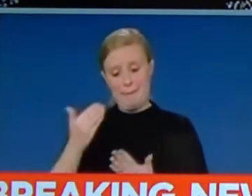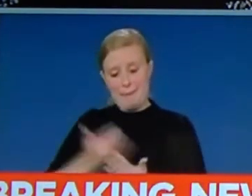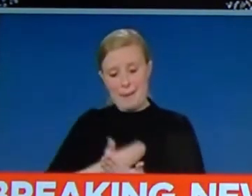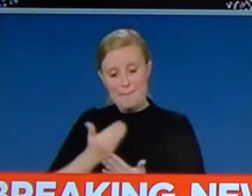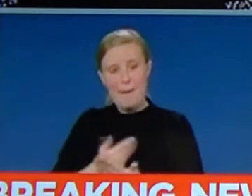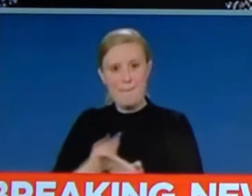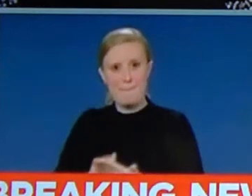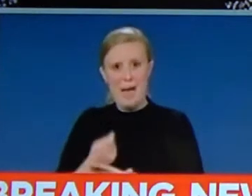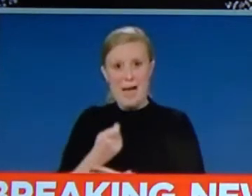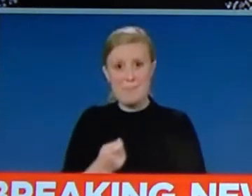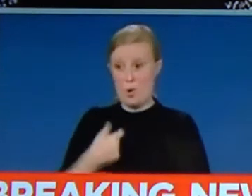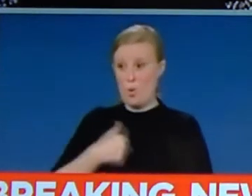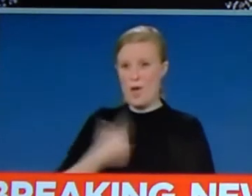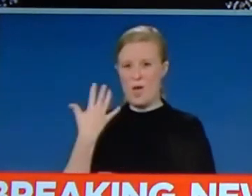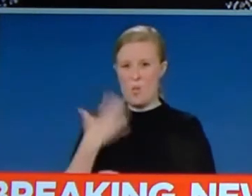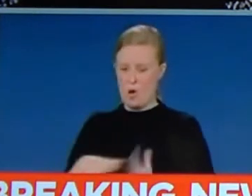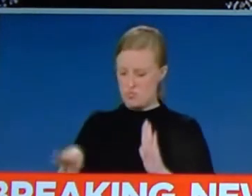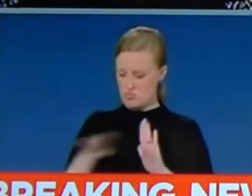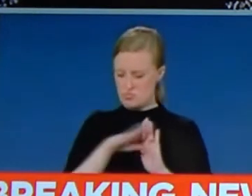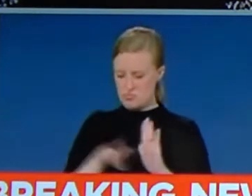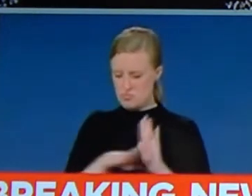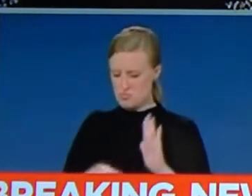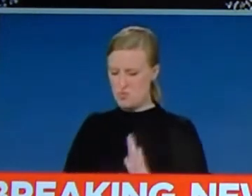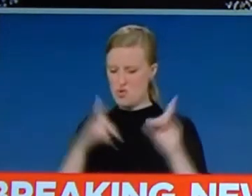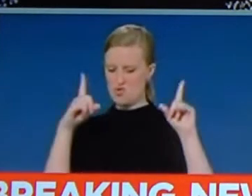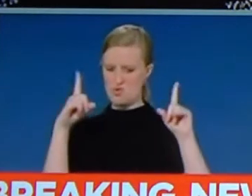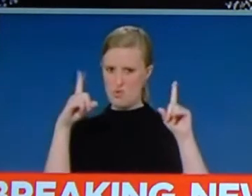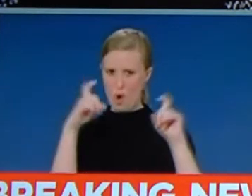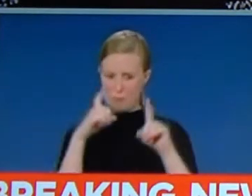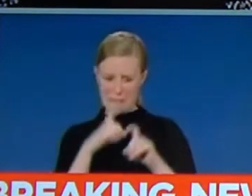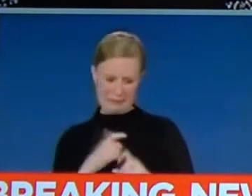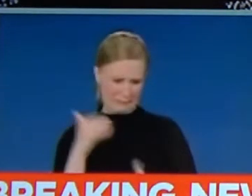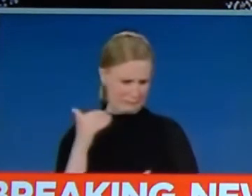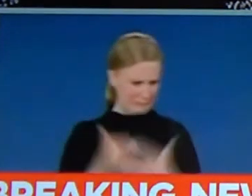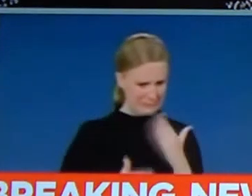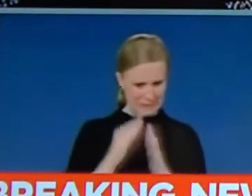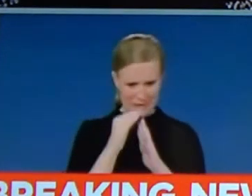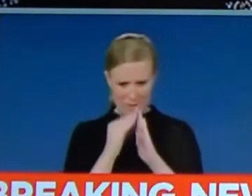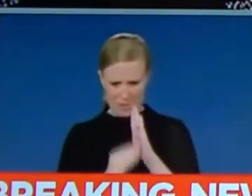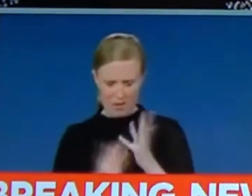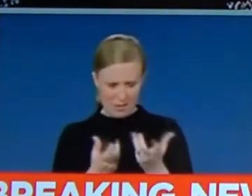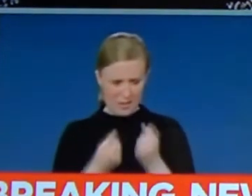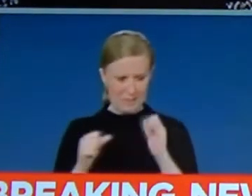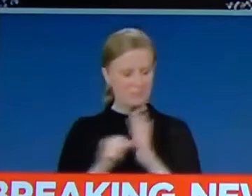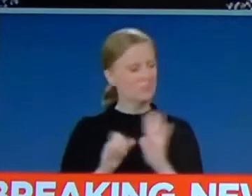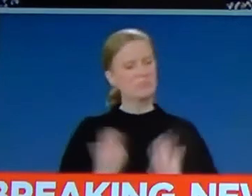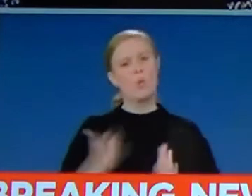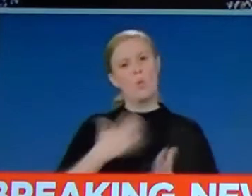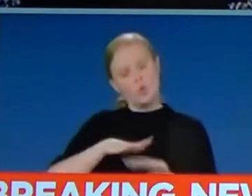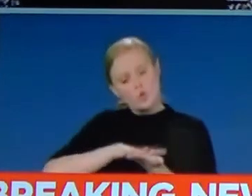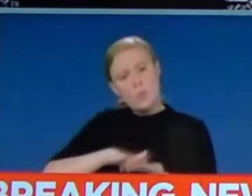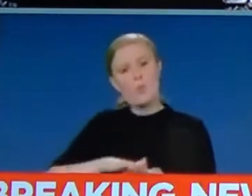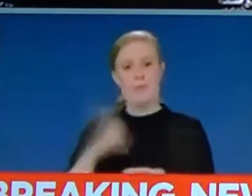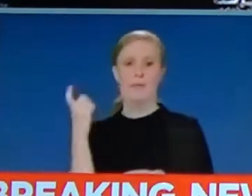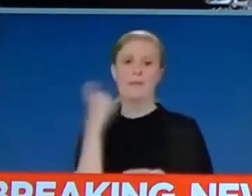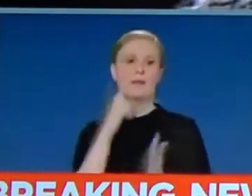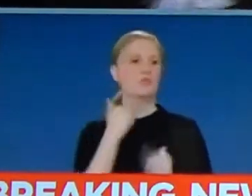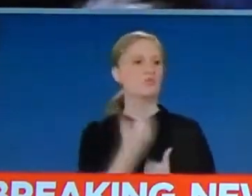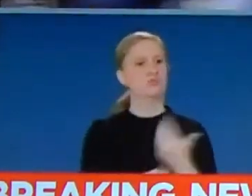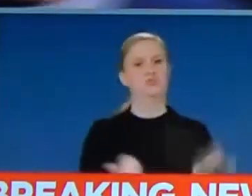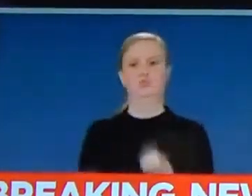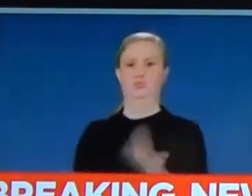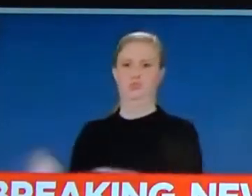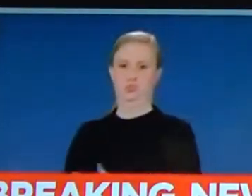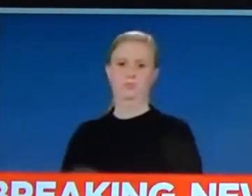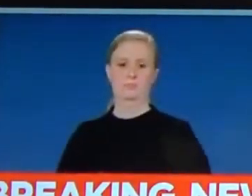legislatively. That is quite a task, but that is also a task that's going to involve changes to a number of acts. So thank you, Prime Minister, for that. Thank you,